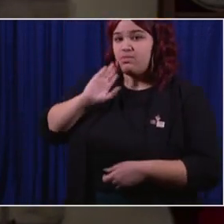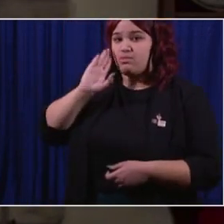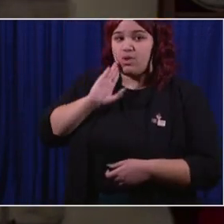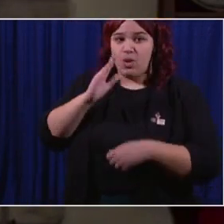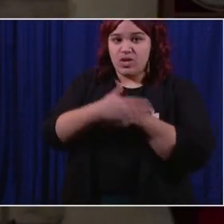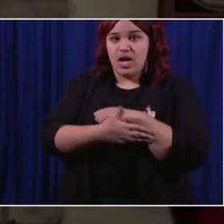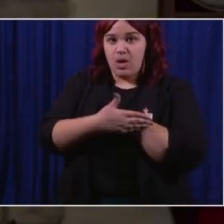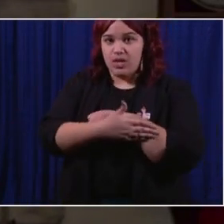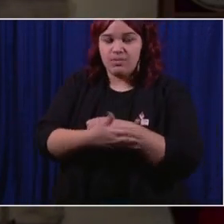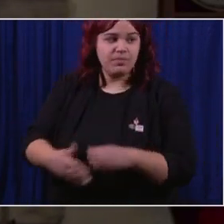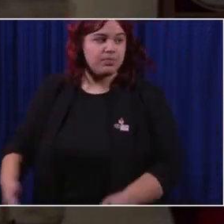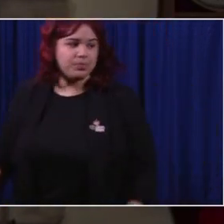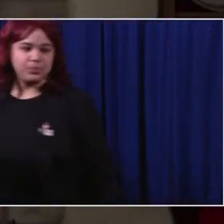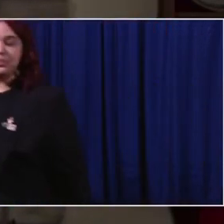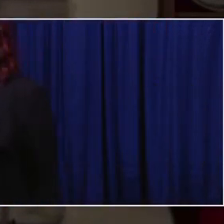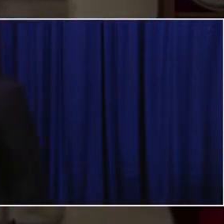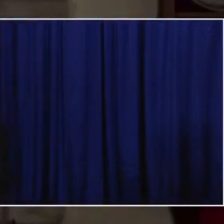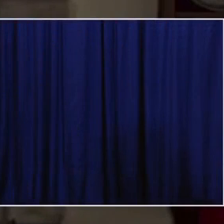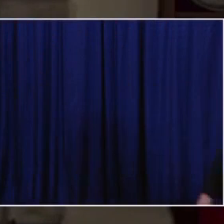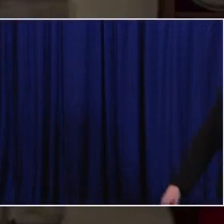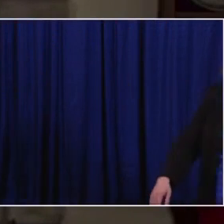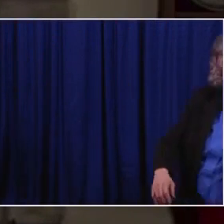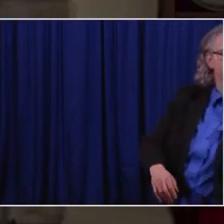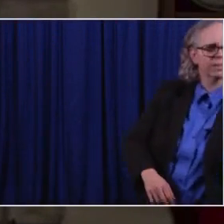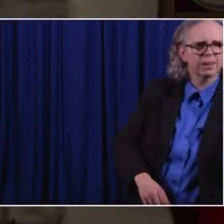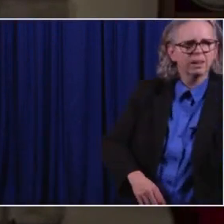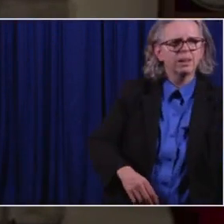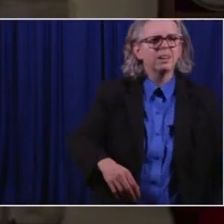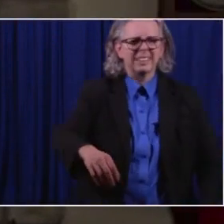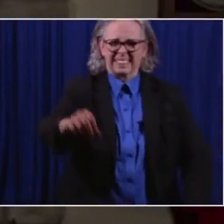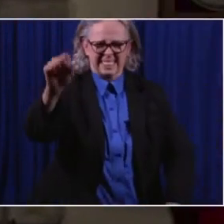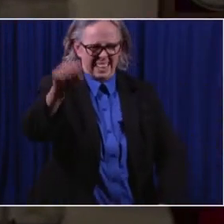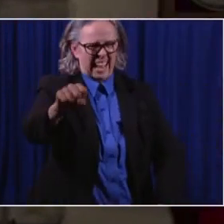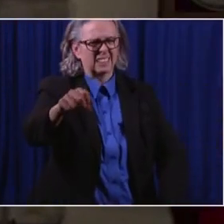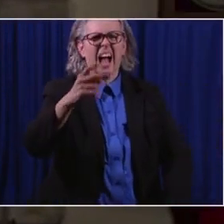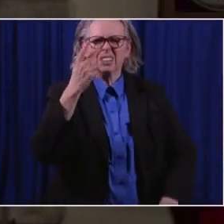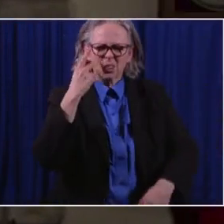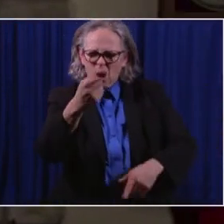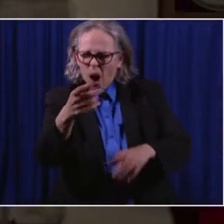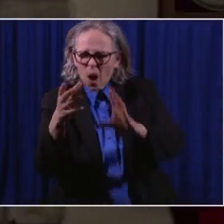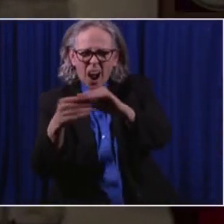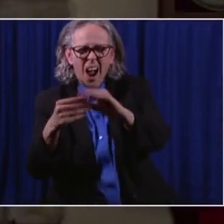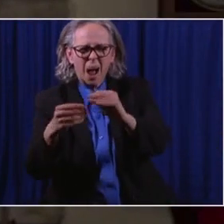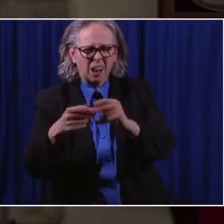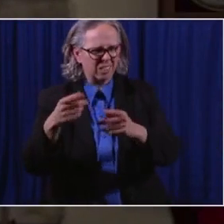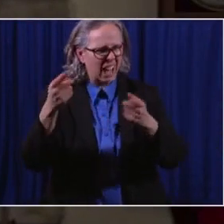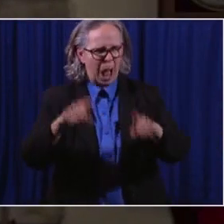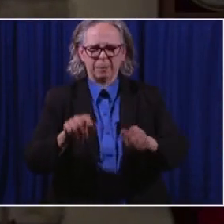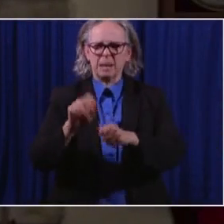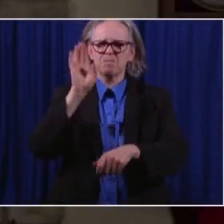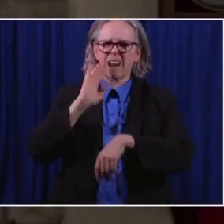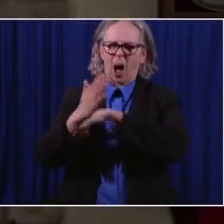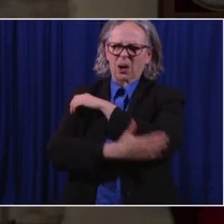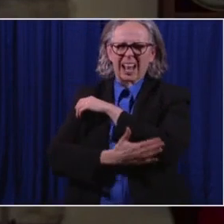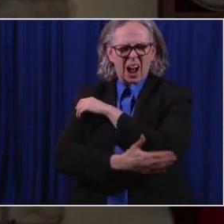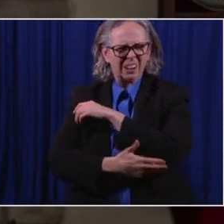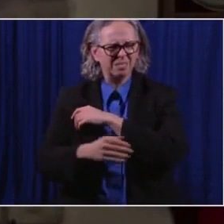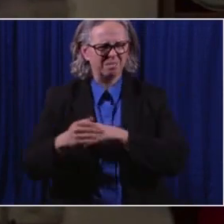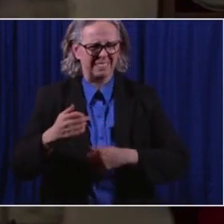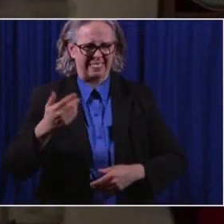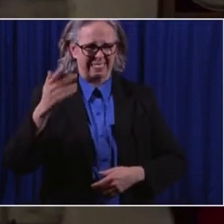and I've watched what's happened with Brown County. I have no indication whether UK strain is here or